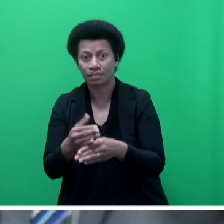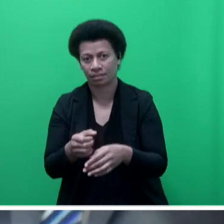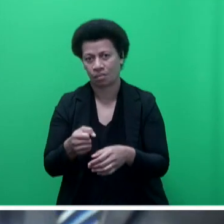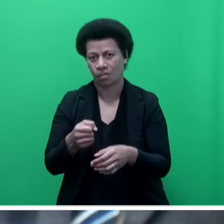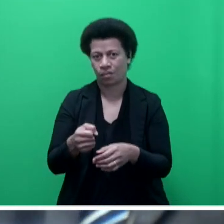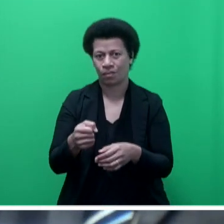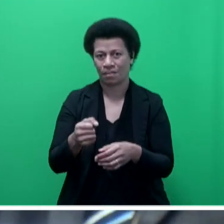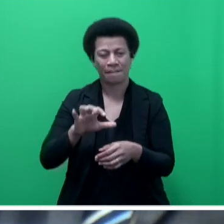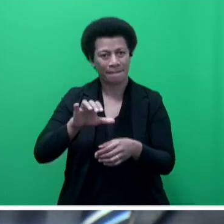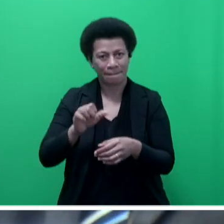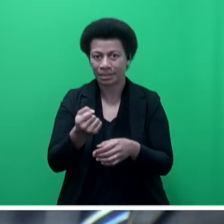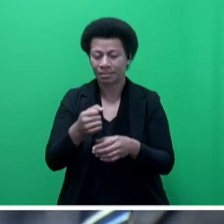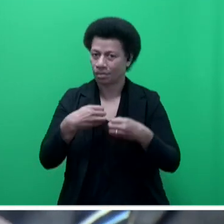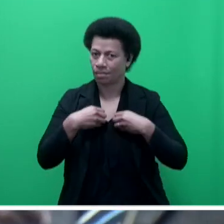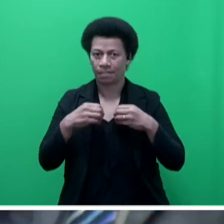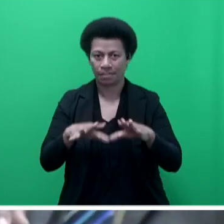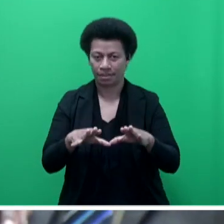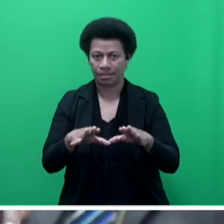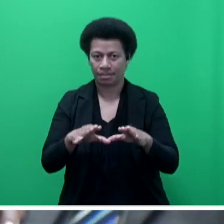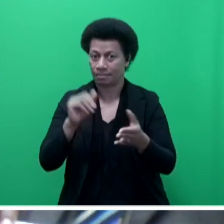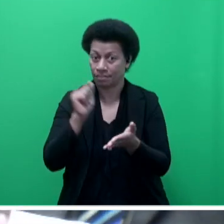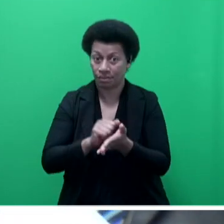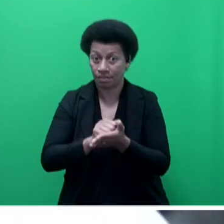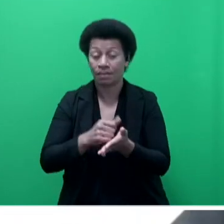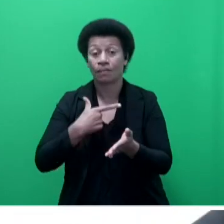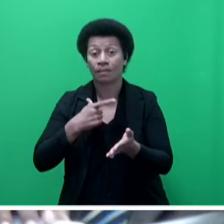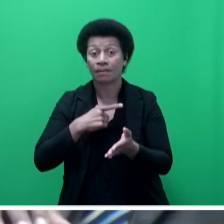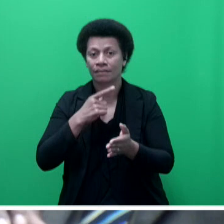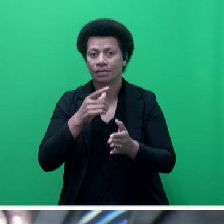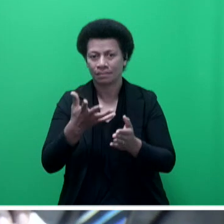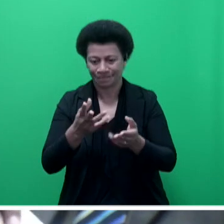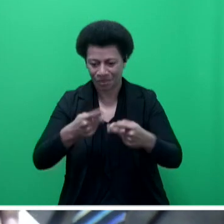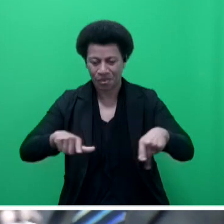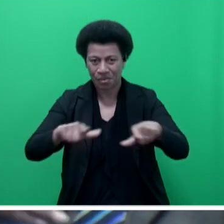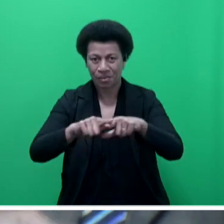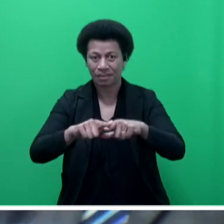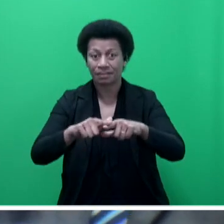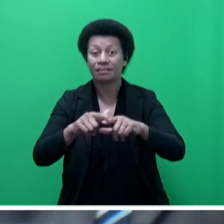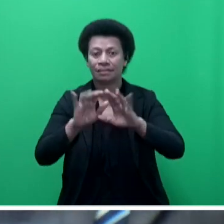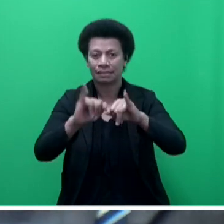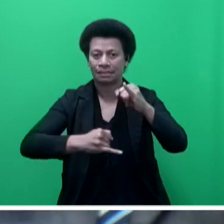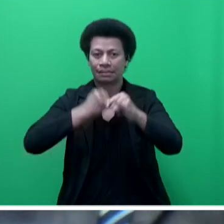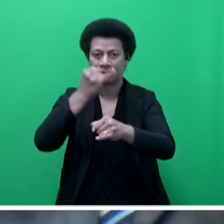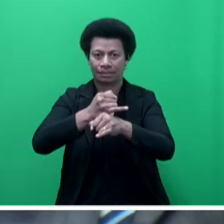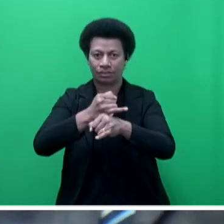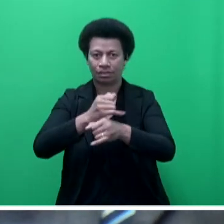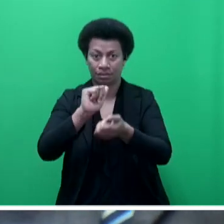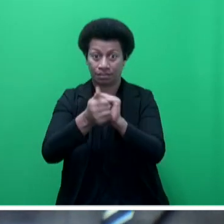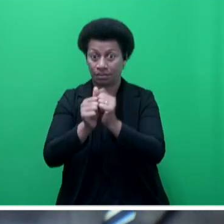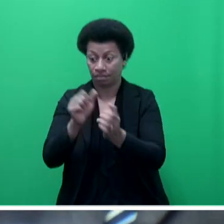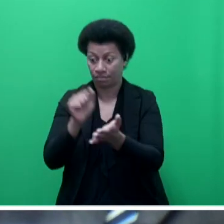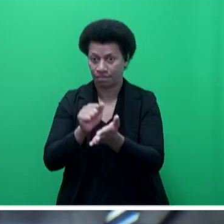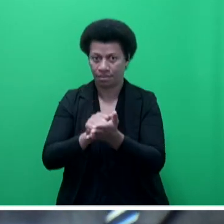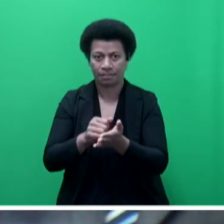to get the stadium ready for local and international sporting events. This is phase 2, which includes installation of